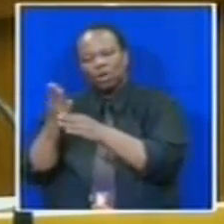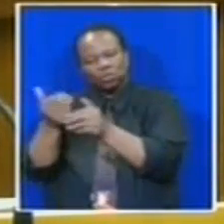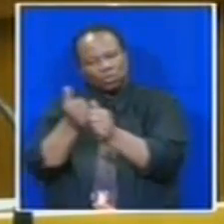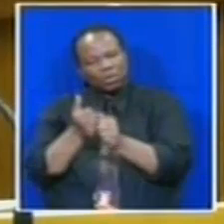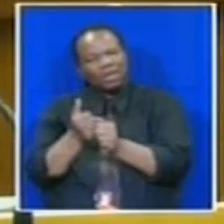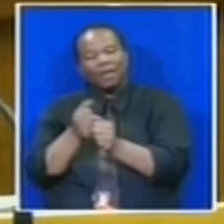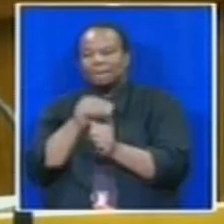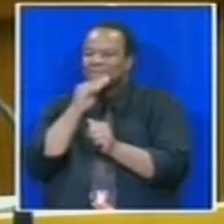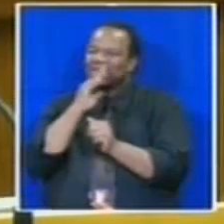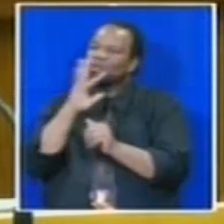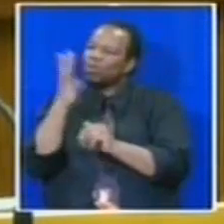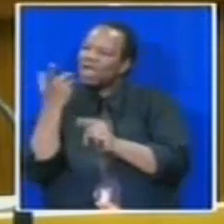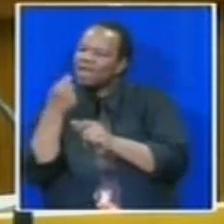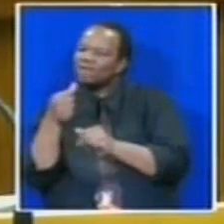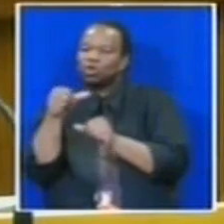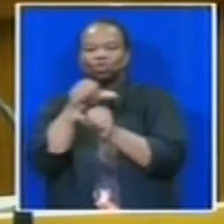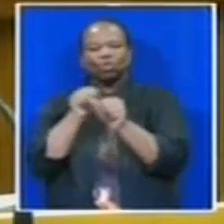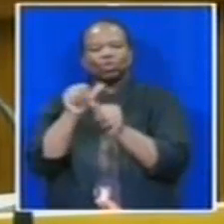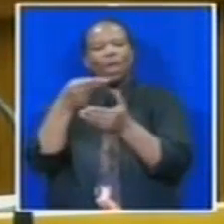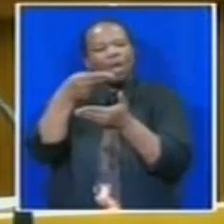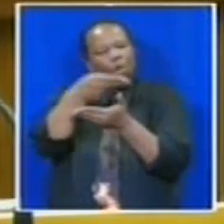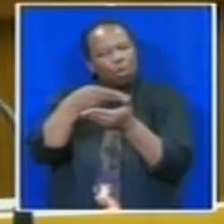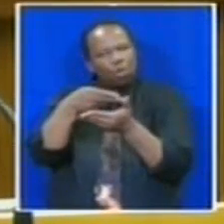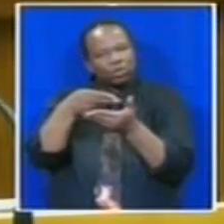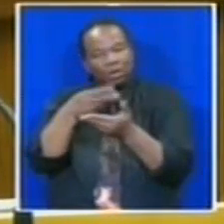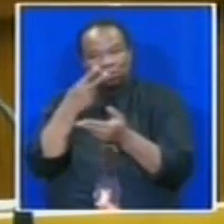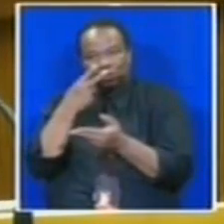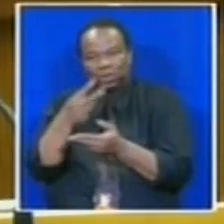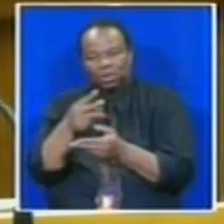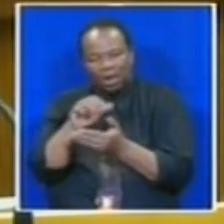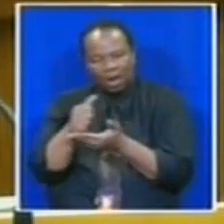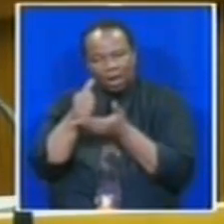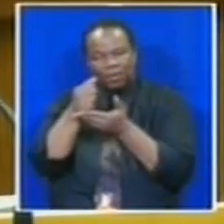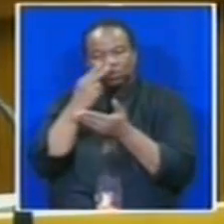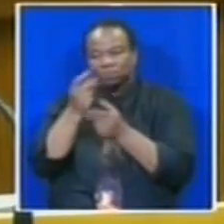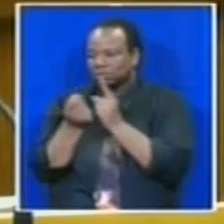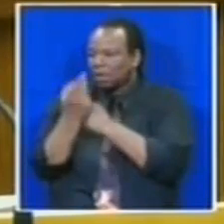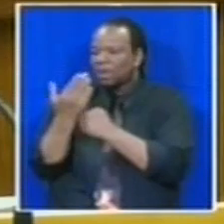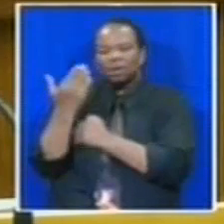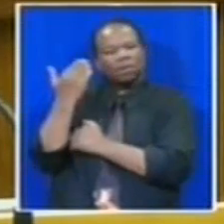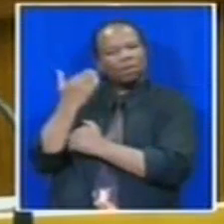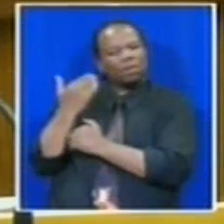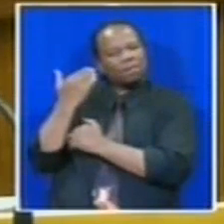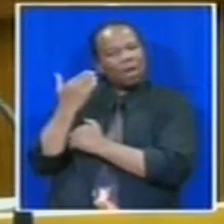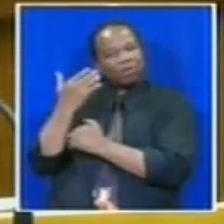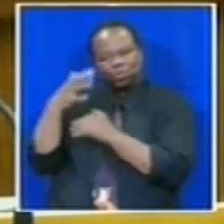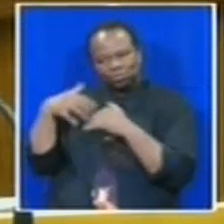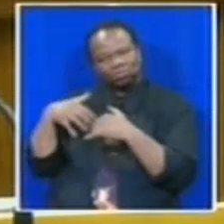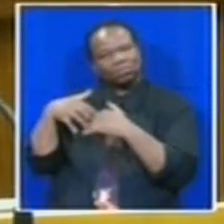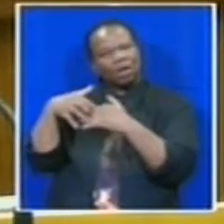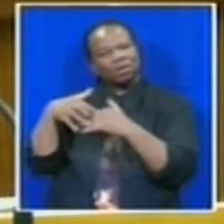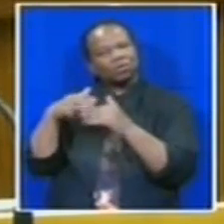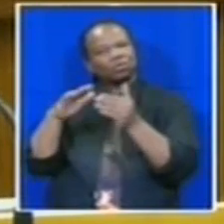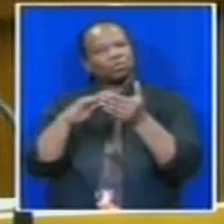contract. It enjoins us to recognize the injustices of our past and establish a society based on